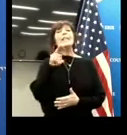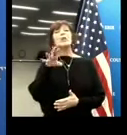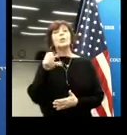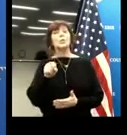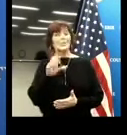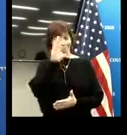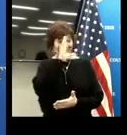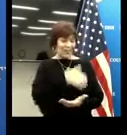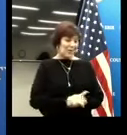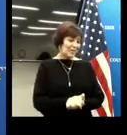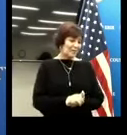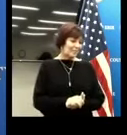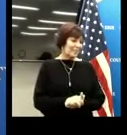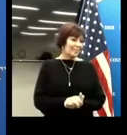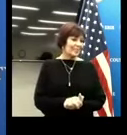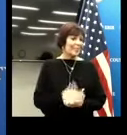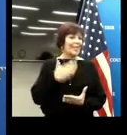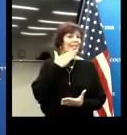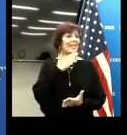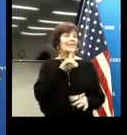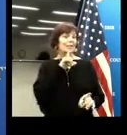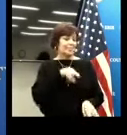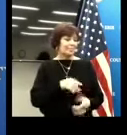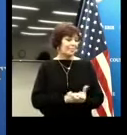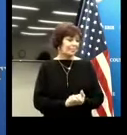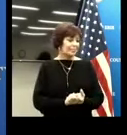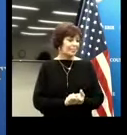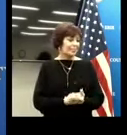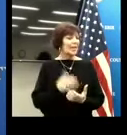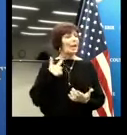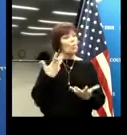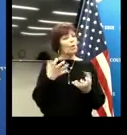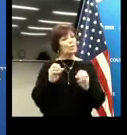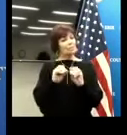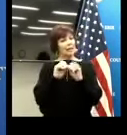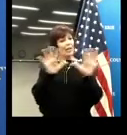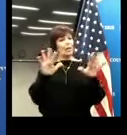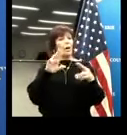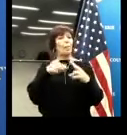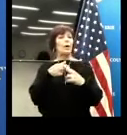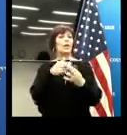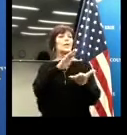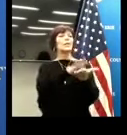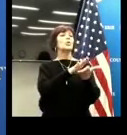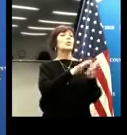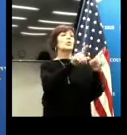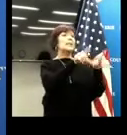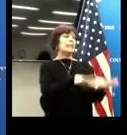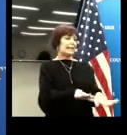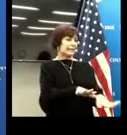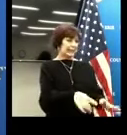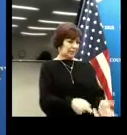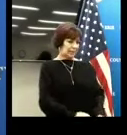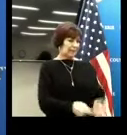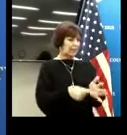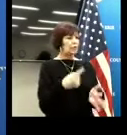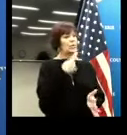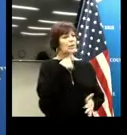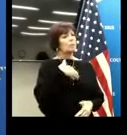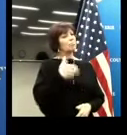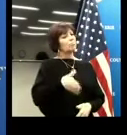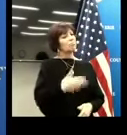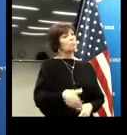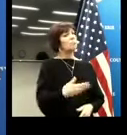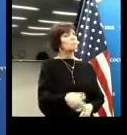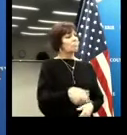Go ahead. Hi, thanks for taking questions. I just wanted to get some clarification on the school testing mandate. You've said multiple times over the past few